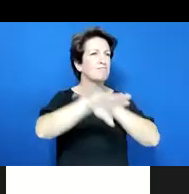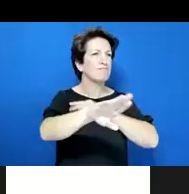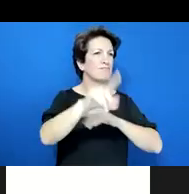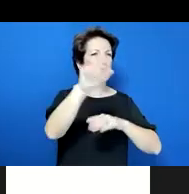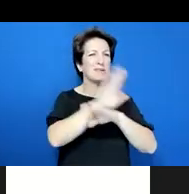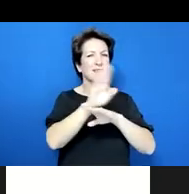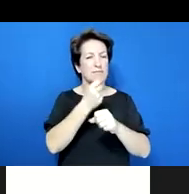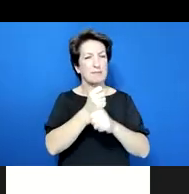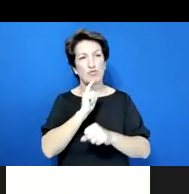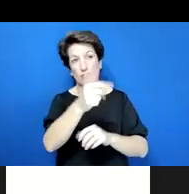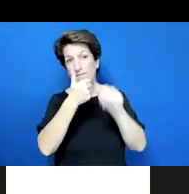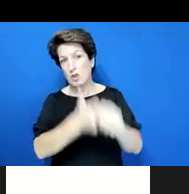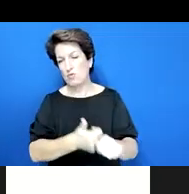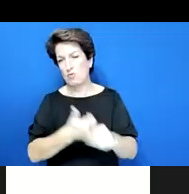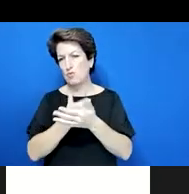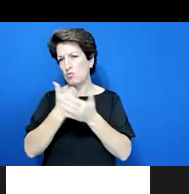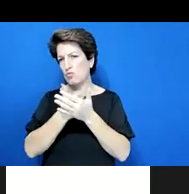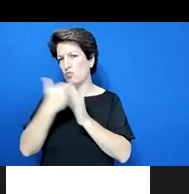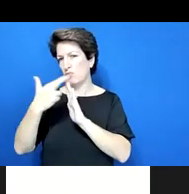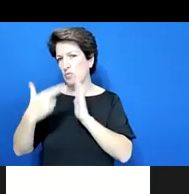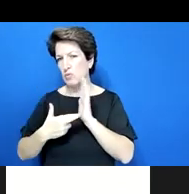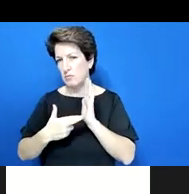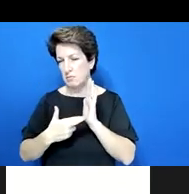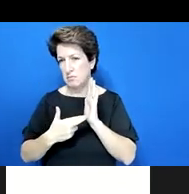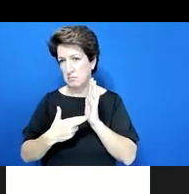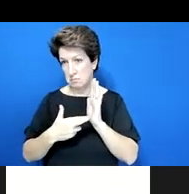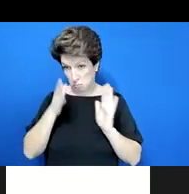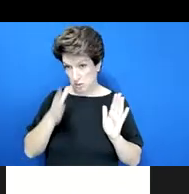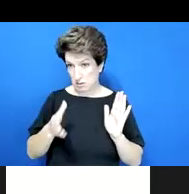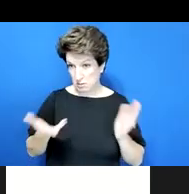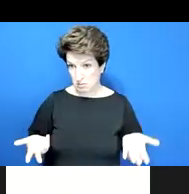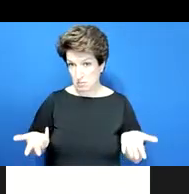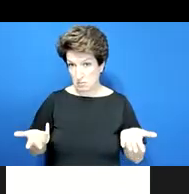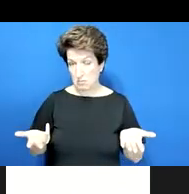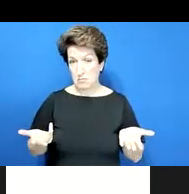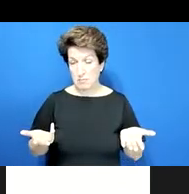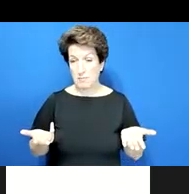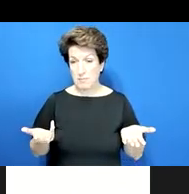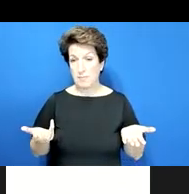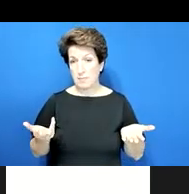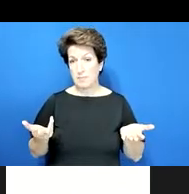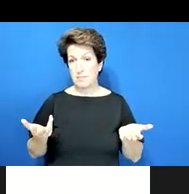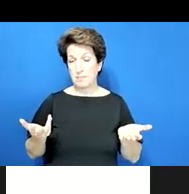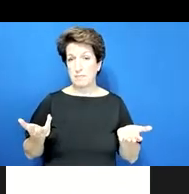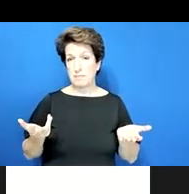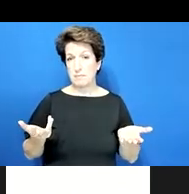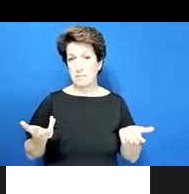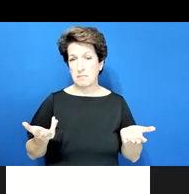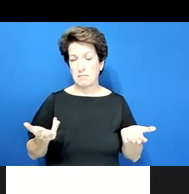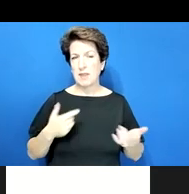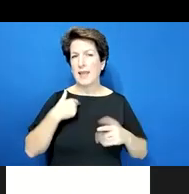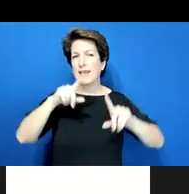the guidelines from the province? I think this way we can test what's